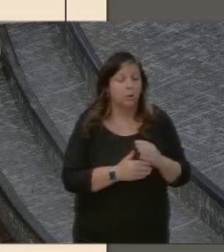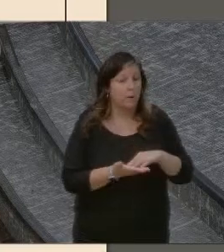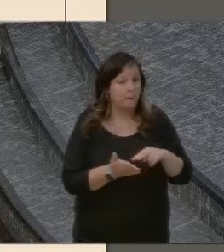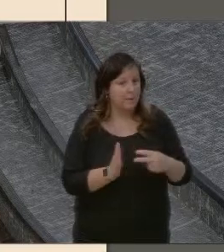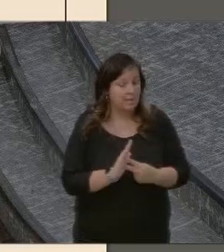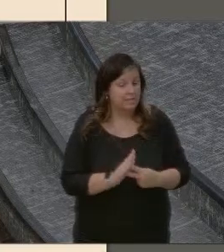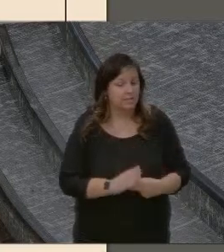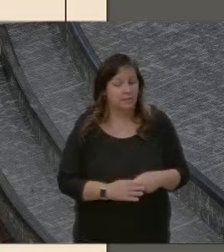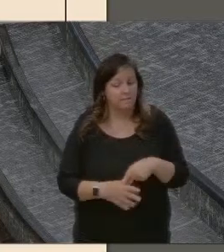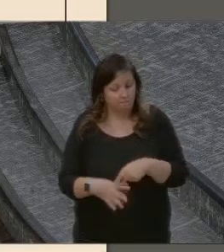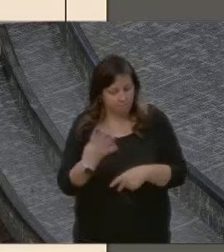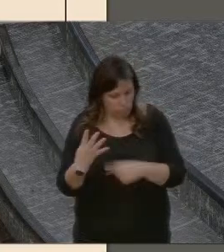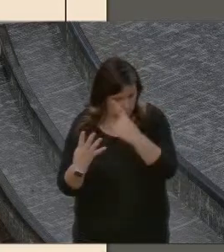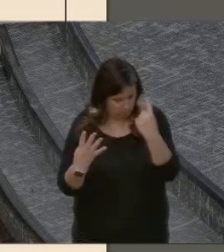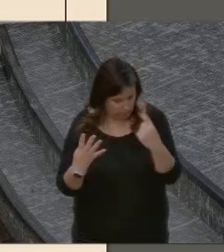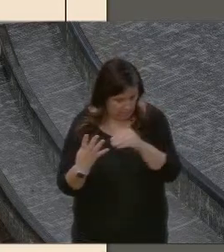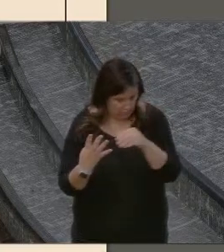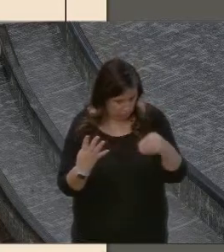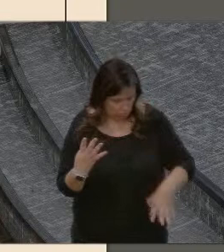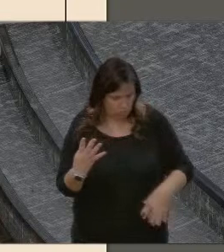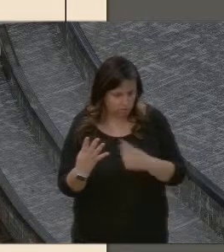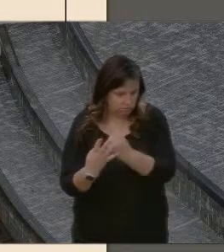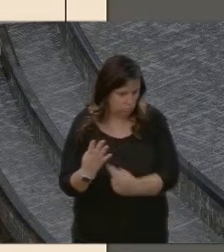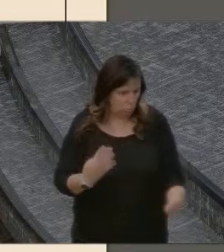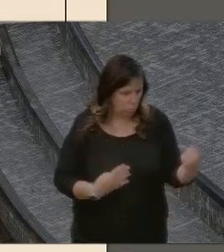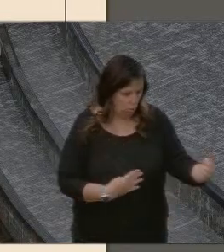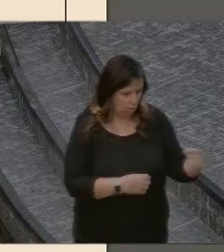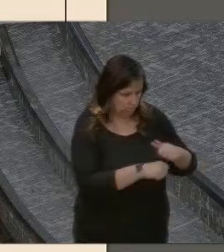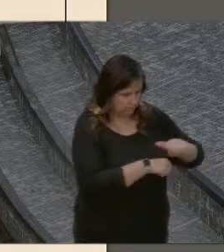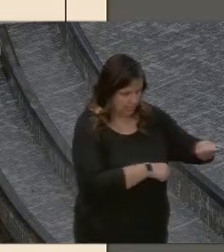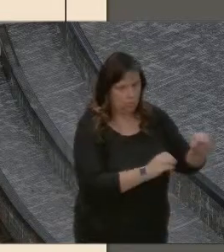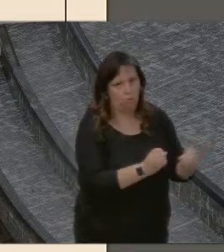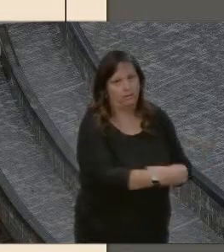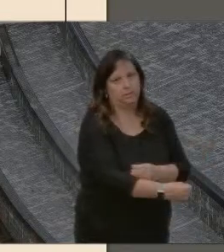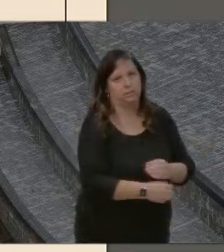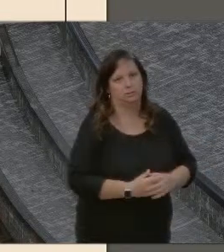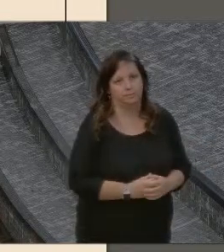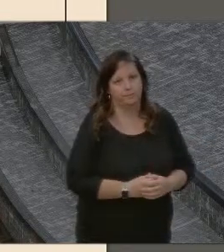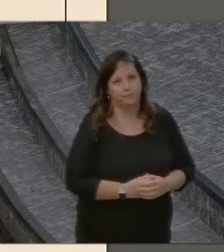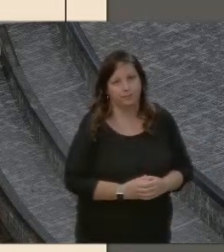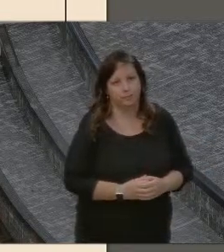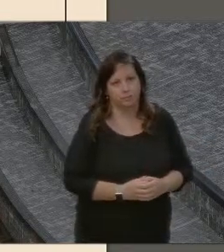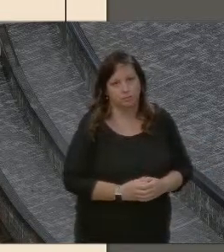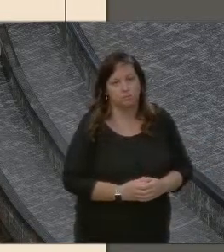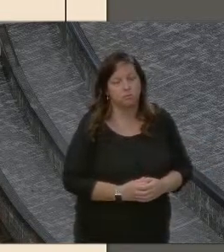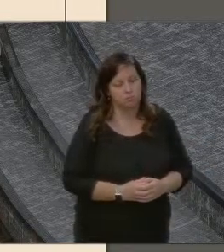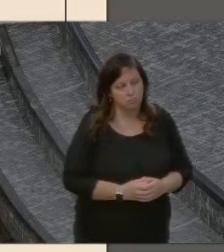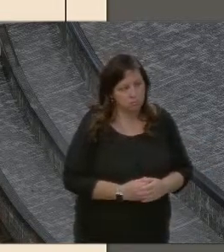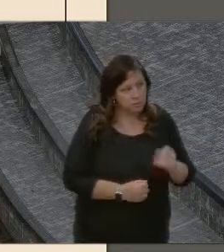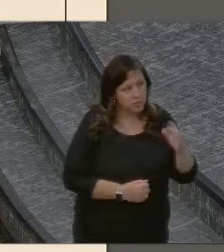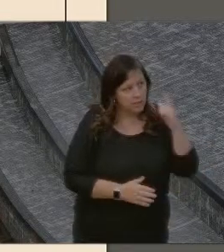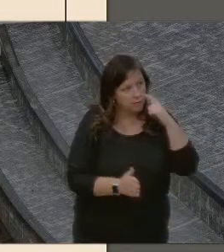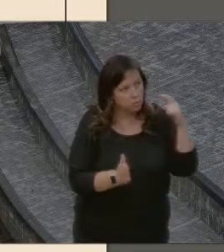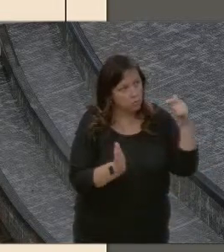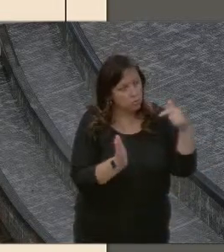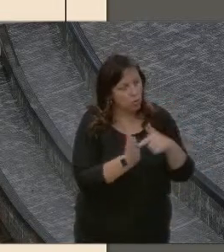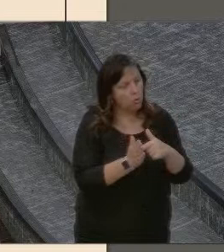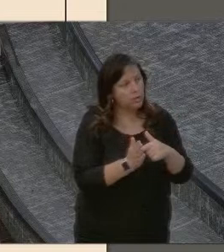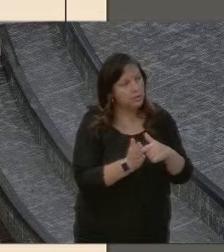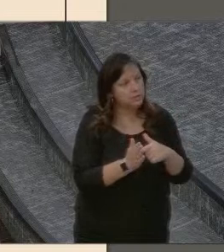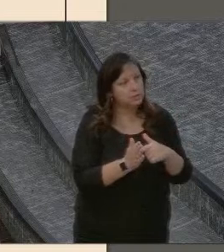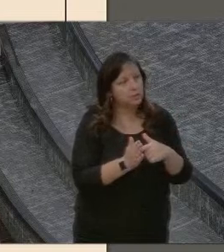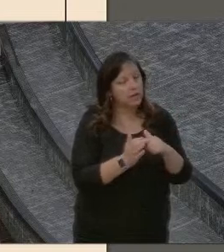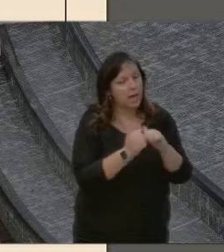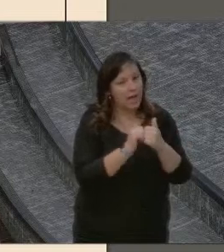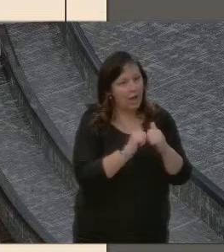students were being referred to the office. When we look at the trajectory of the